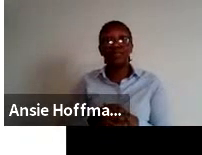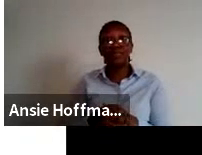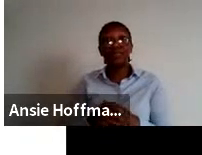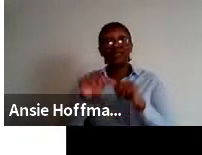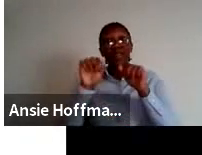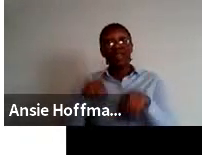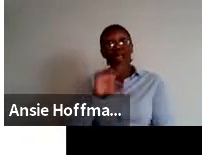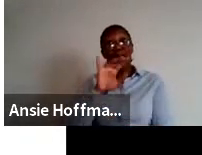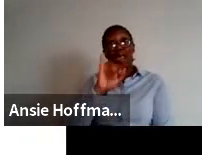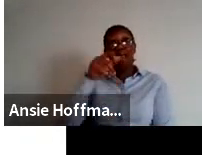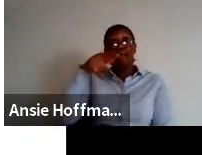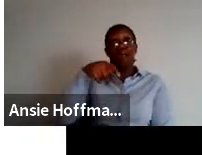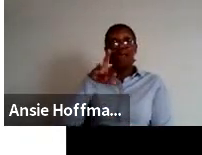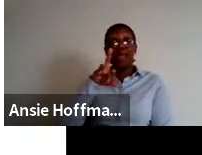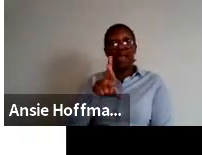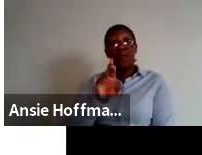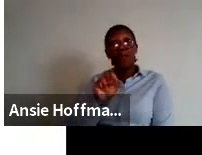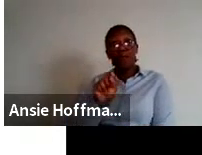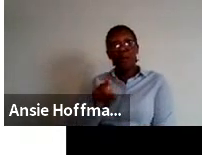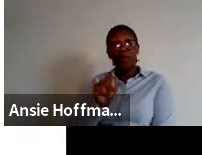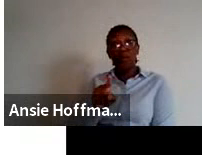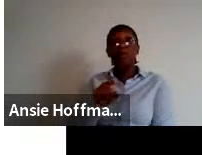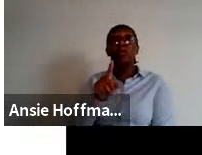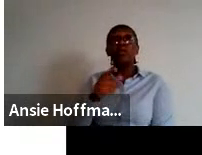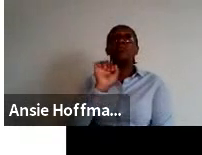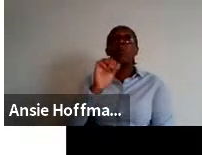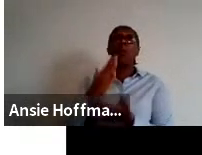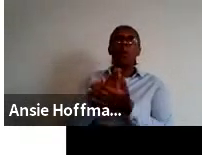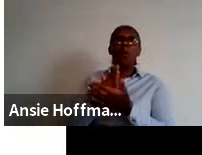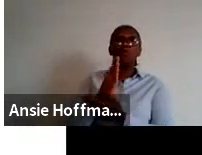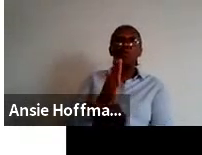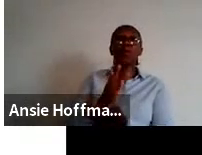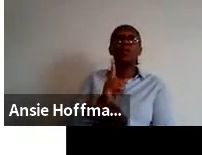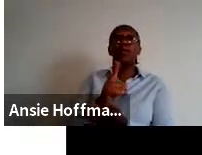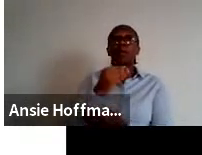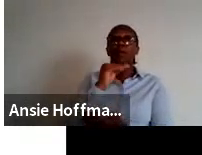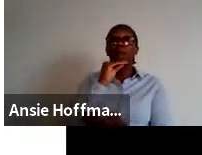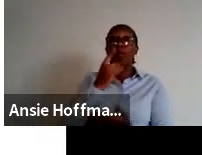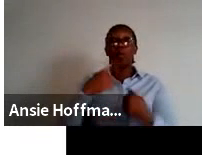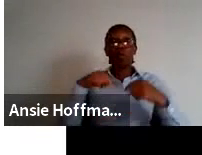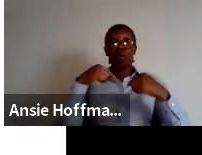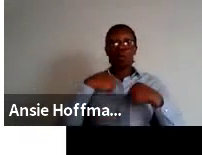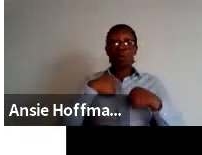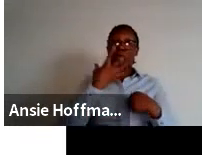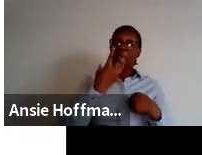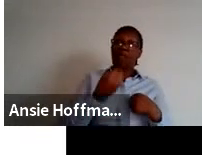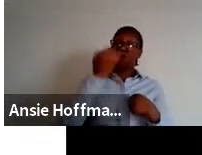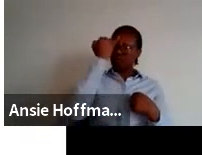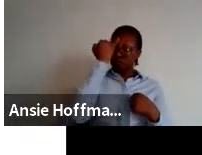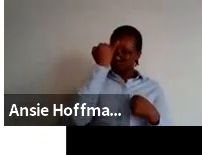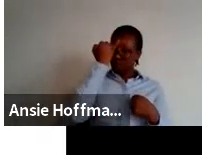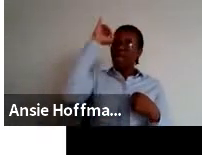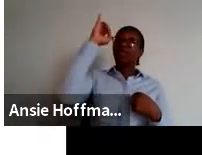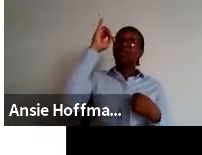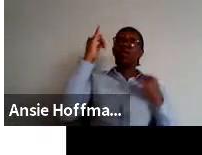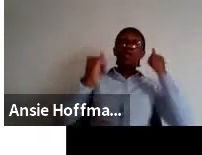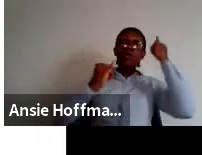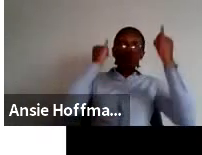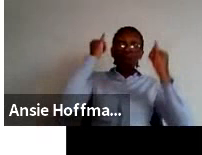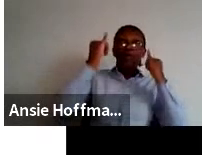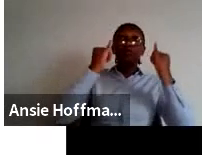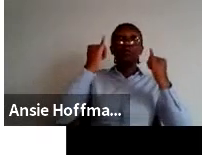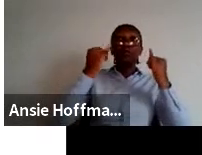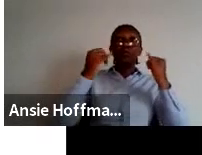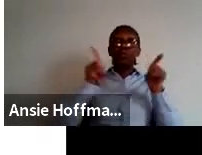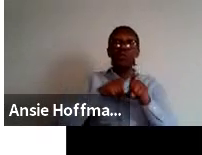intellectual property rights are the only rights that those who have actually came with innovative ideas of producing